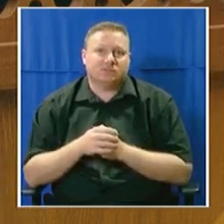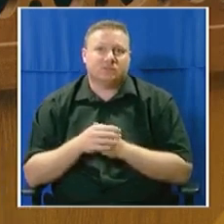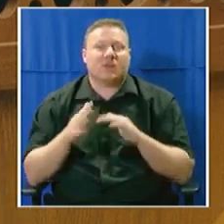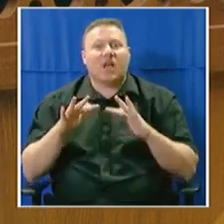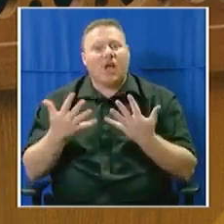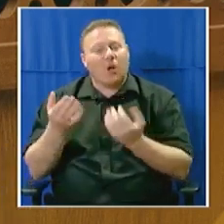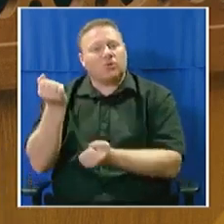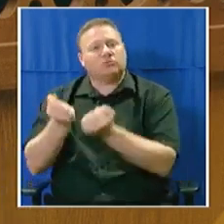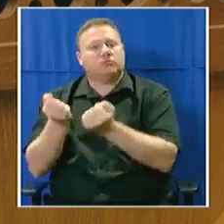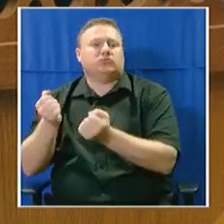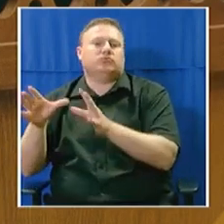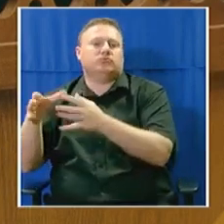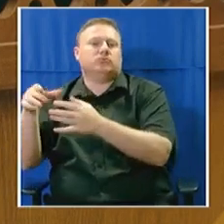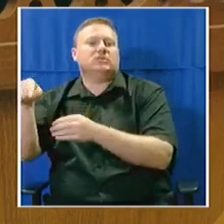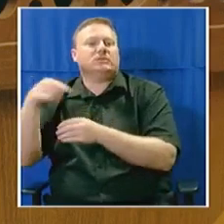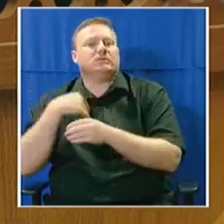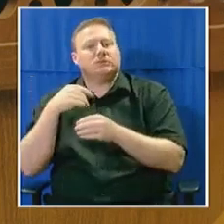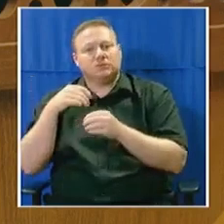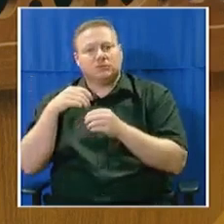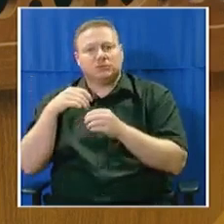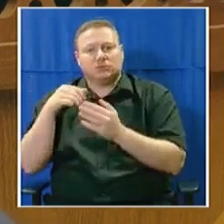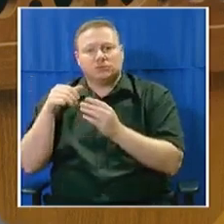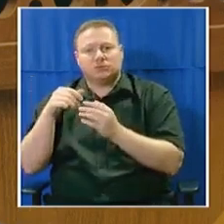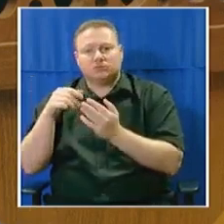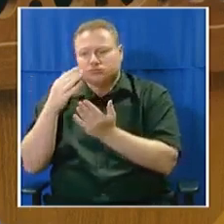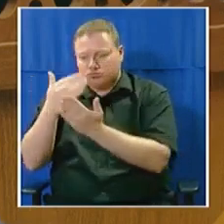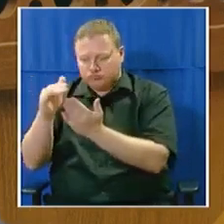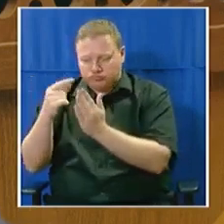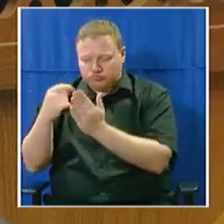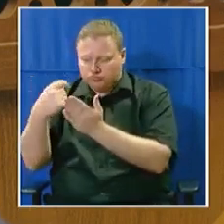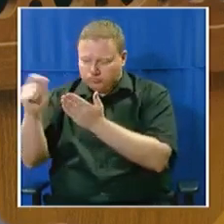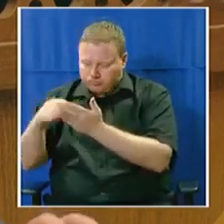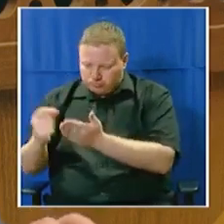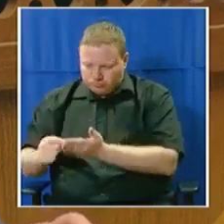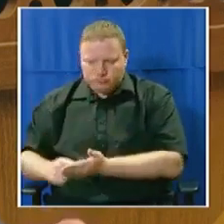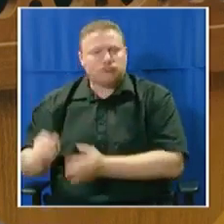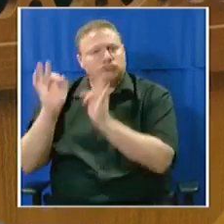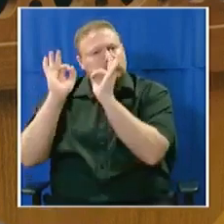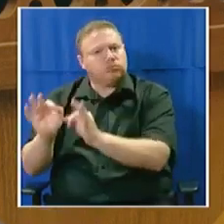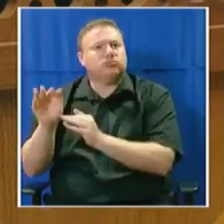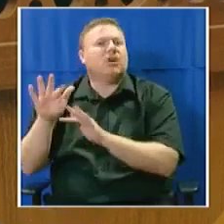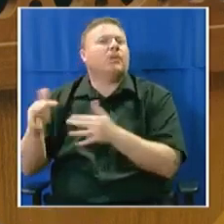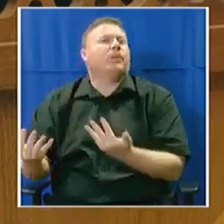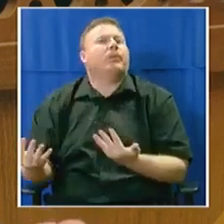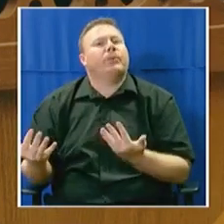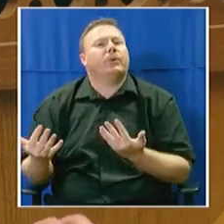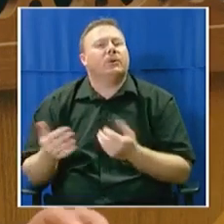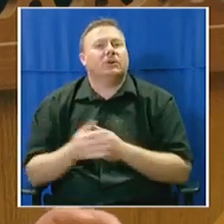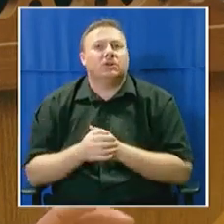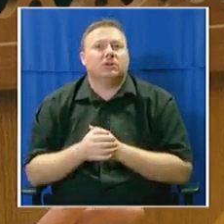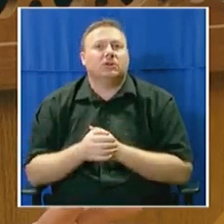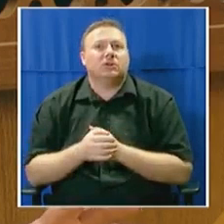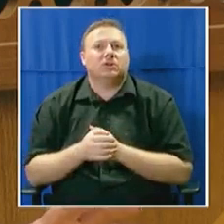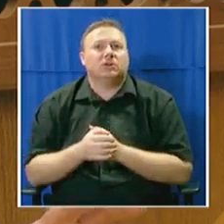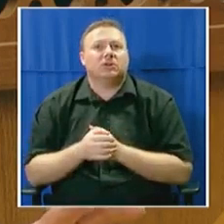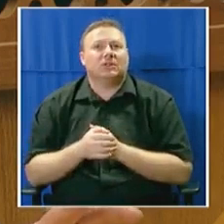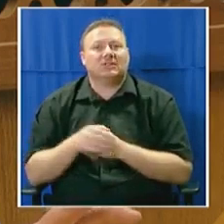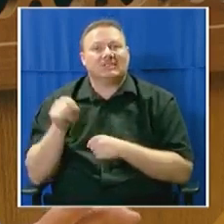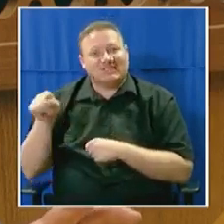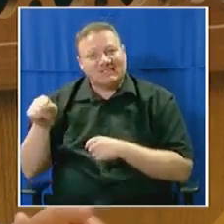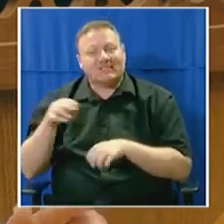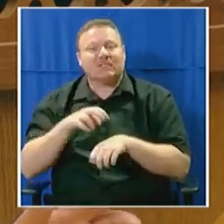judiciary account? In the absence of any legislative guidance, the judiciary has taken the initiative to account directly to the